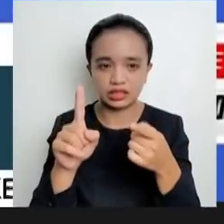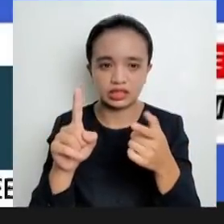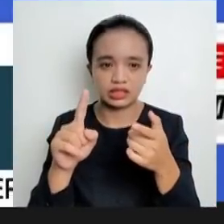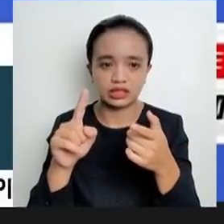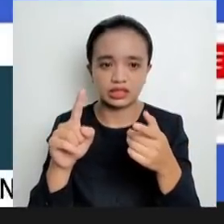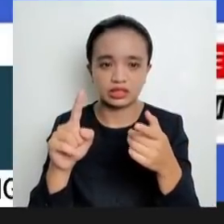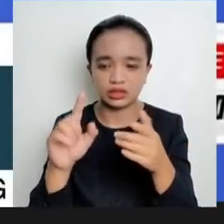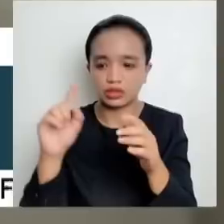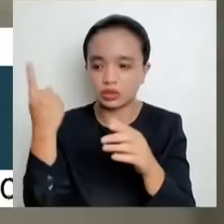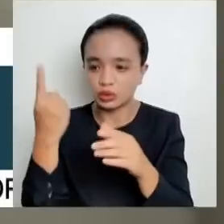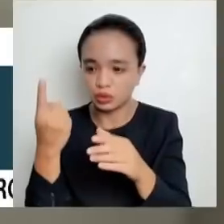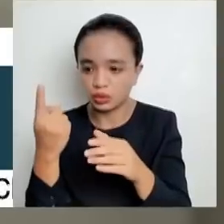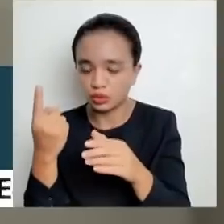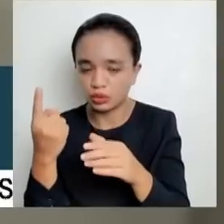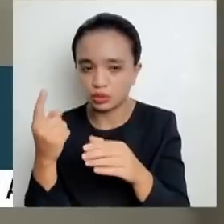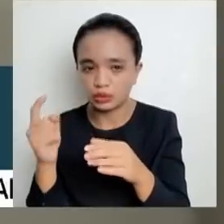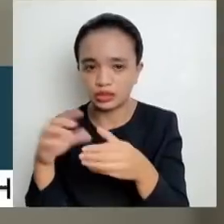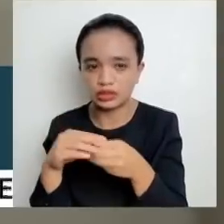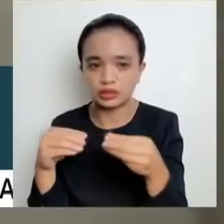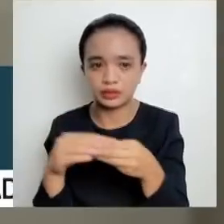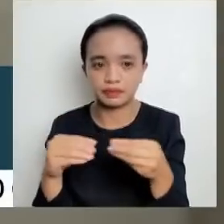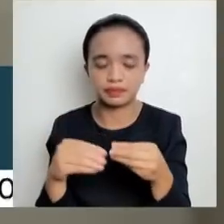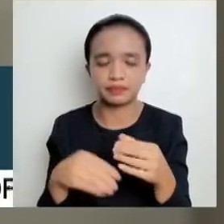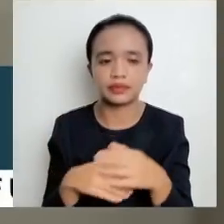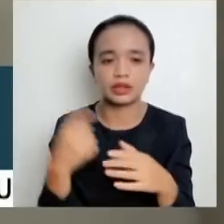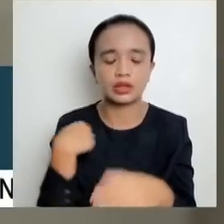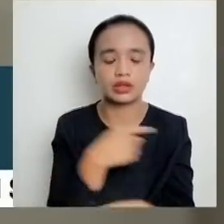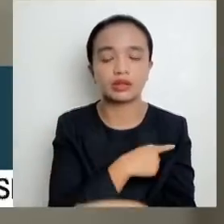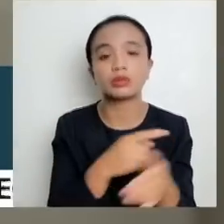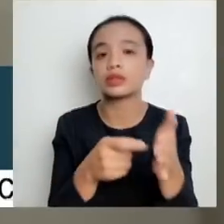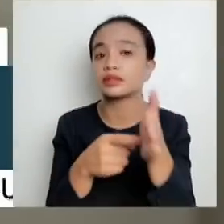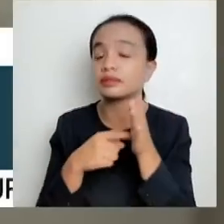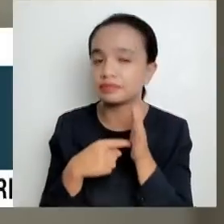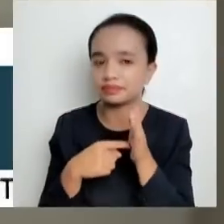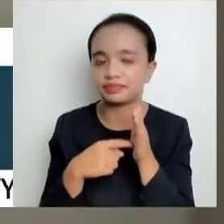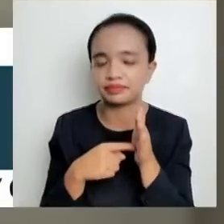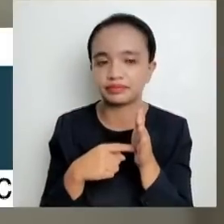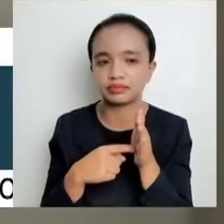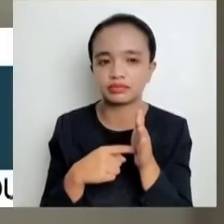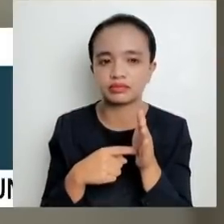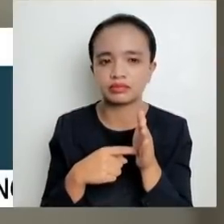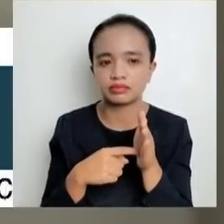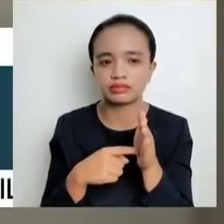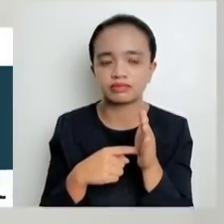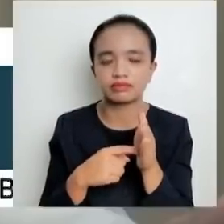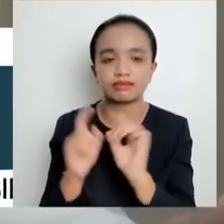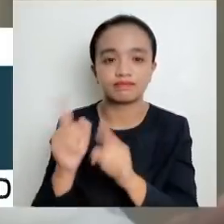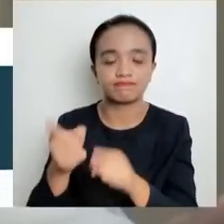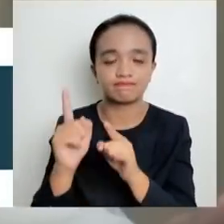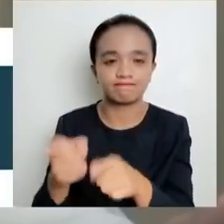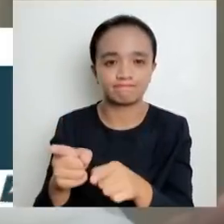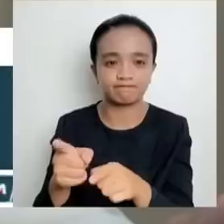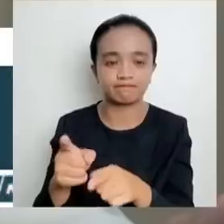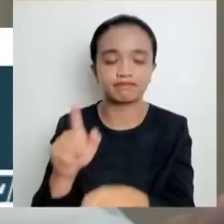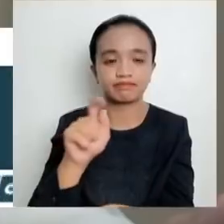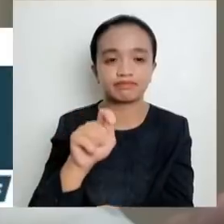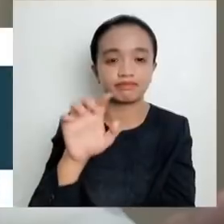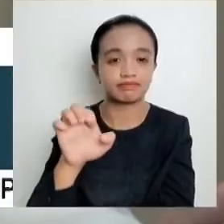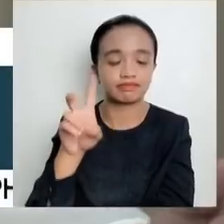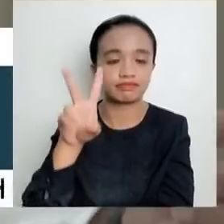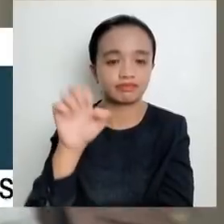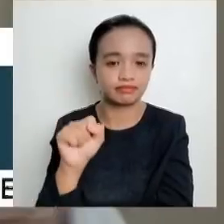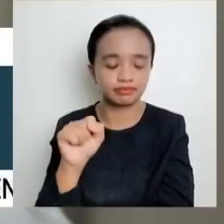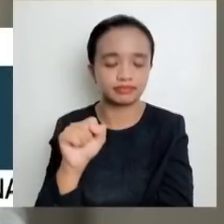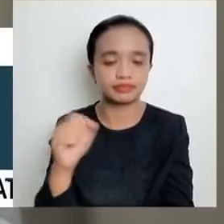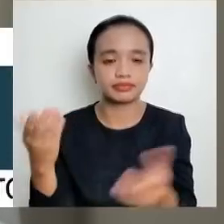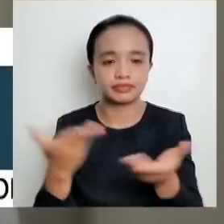This is a fact, di ba? We really require the personal appearance of our respondent. This committee